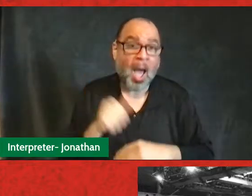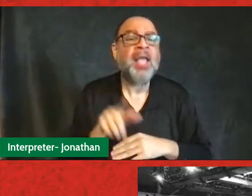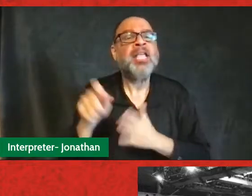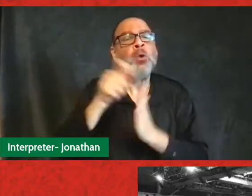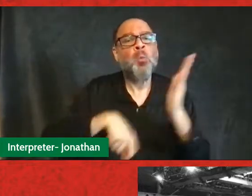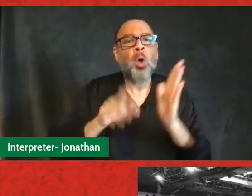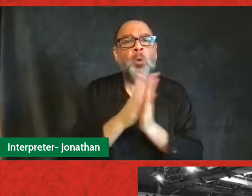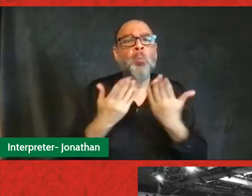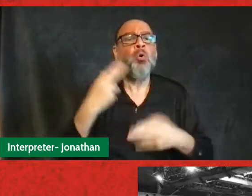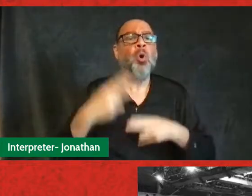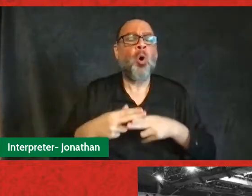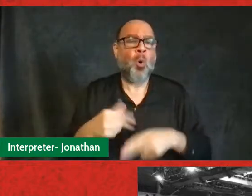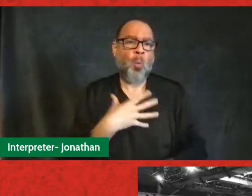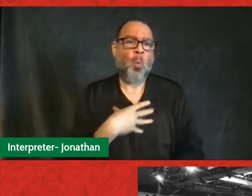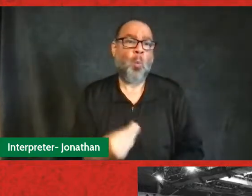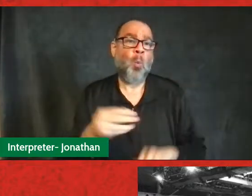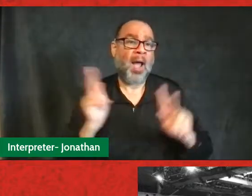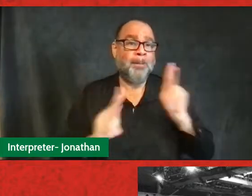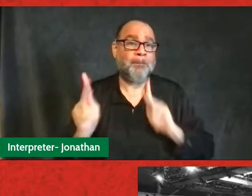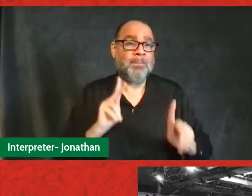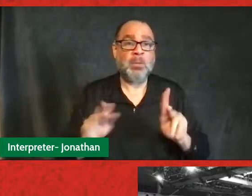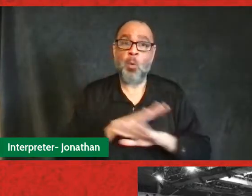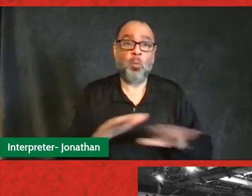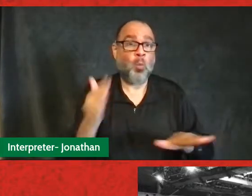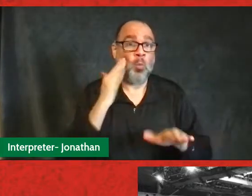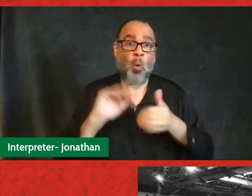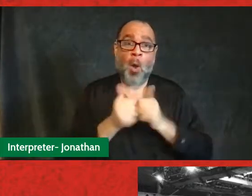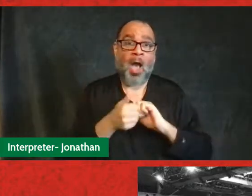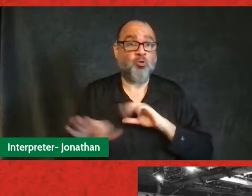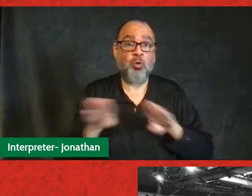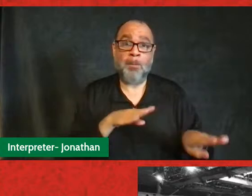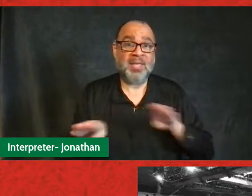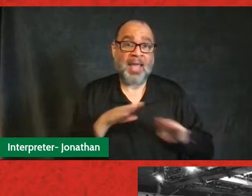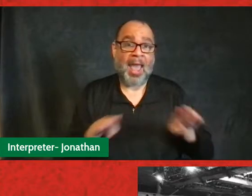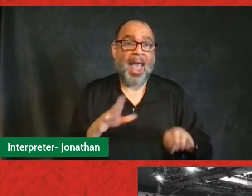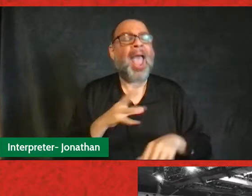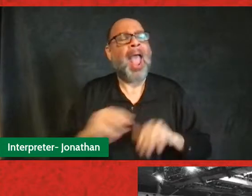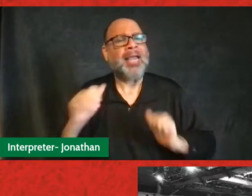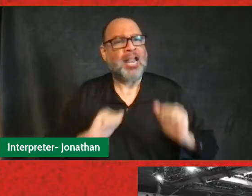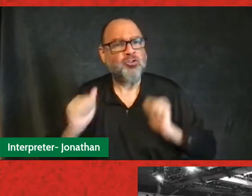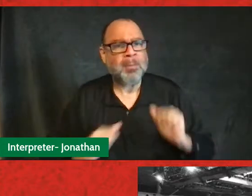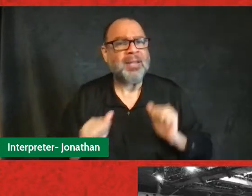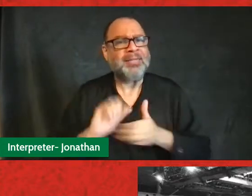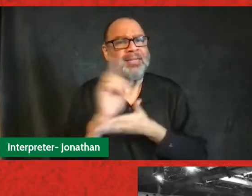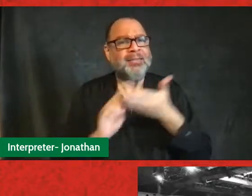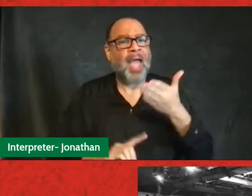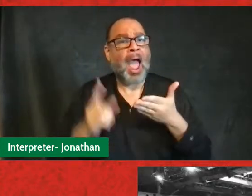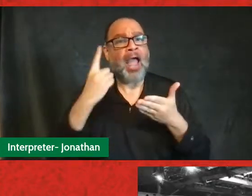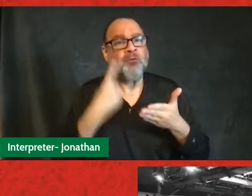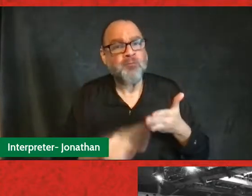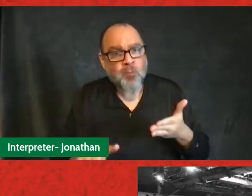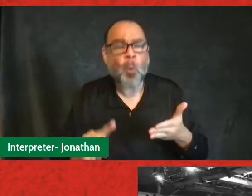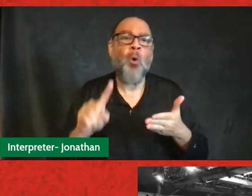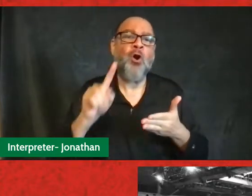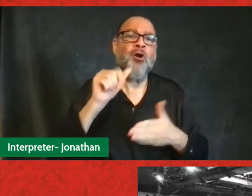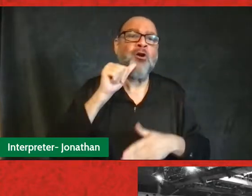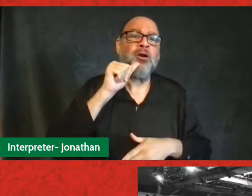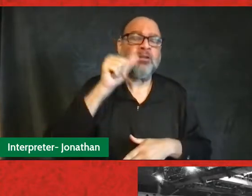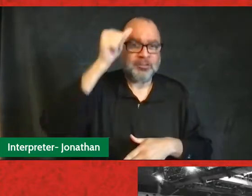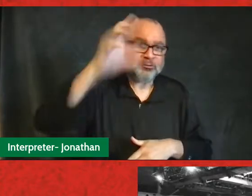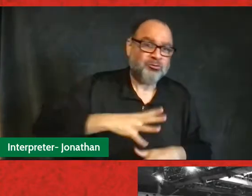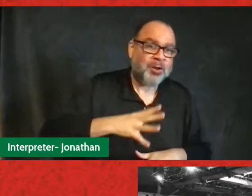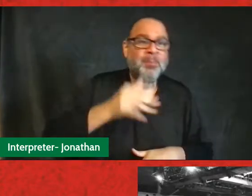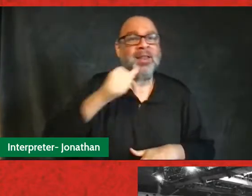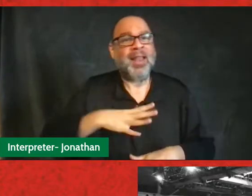called White People Do Not Know How to Behave at Entertainments Designed for Ladies and Gentlemen of Color, William Brown's